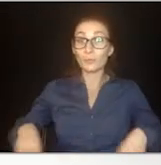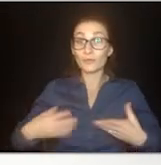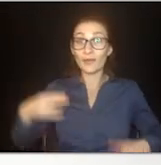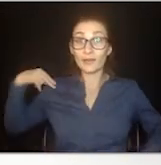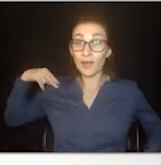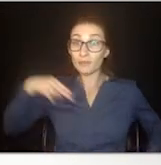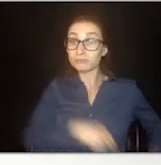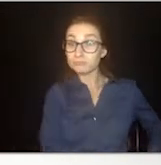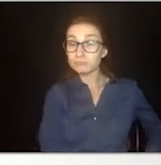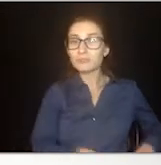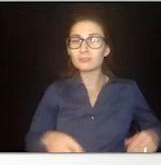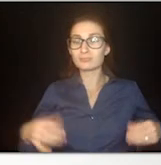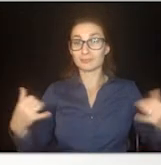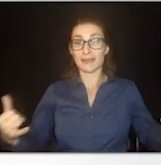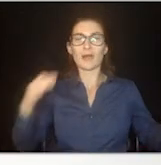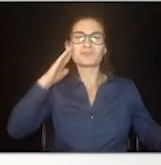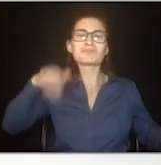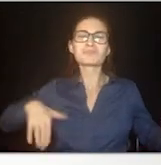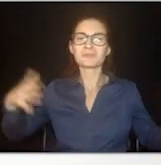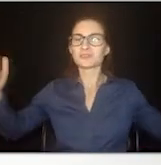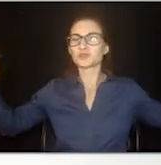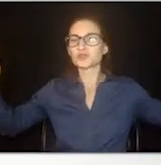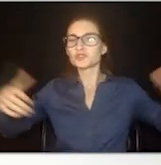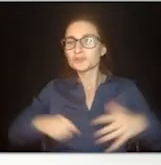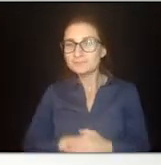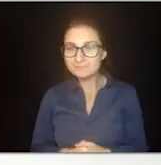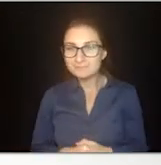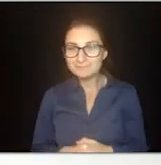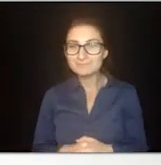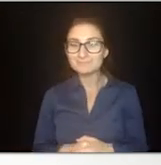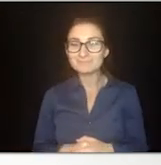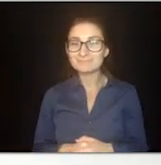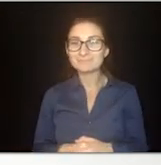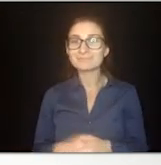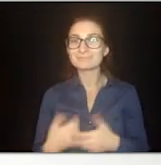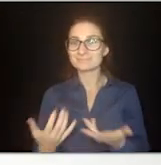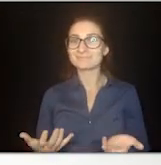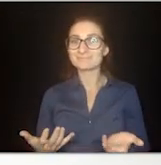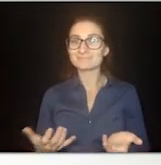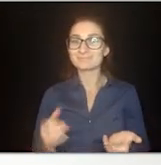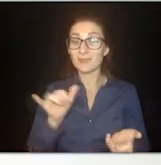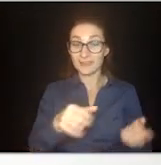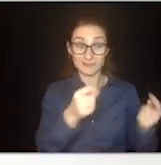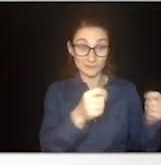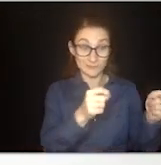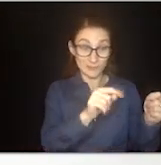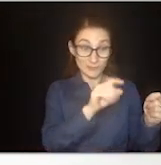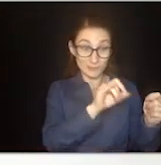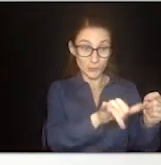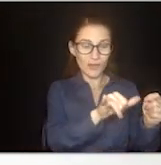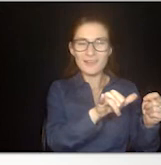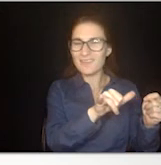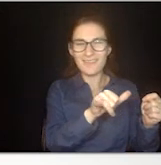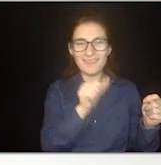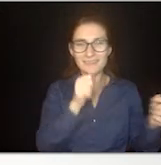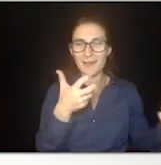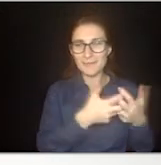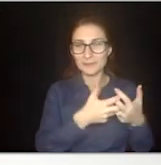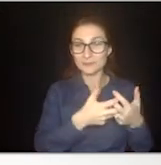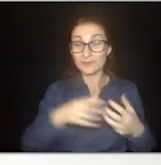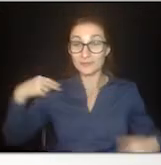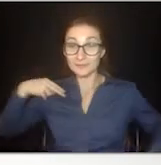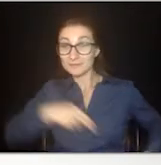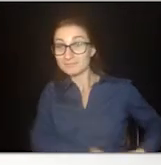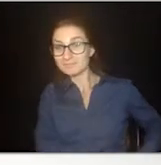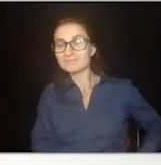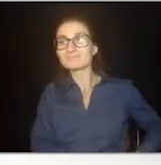them a piece for the seatbelt, and now they're like, oh, I know what that is. So you've got to think in those terms too.